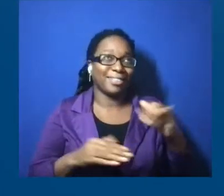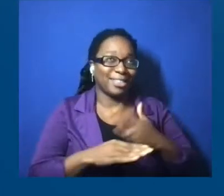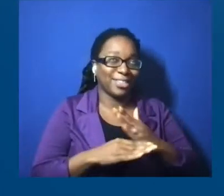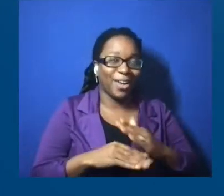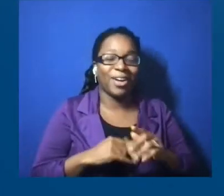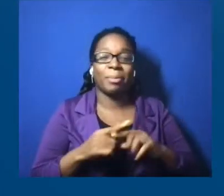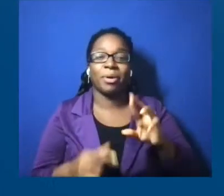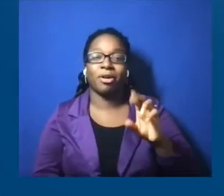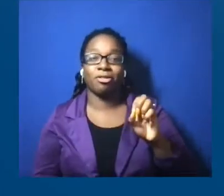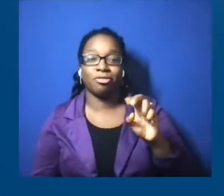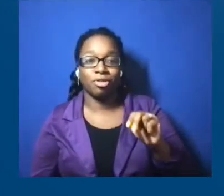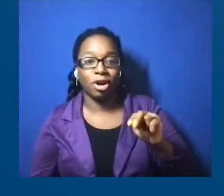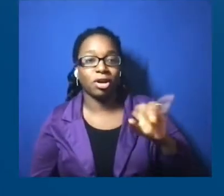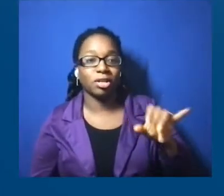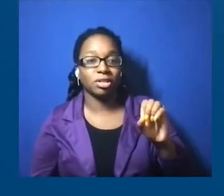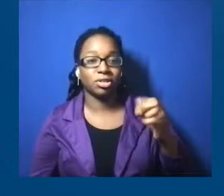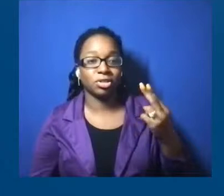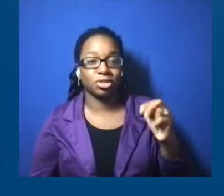Ron Johnson of Wisconsin.